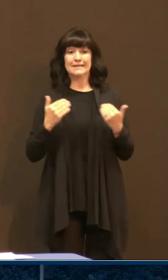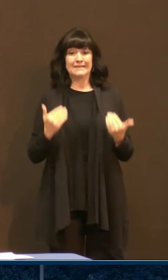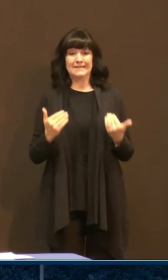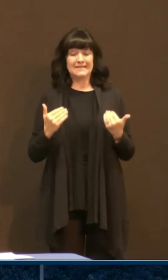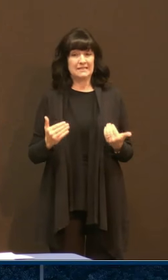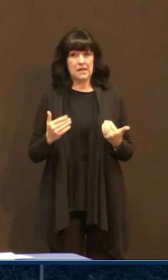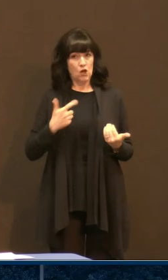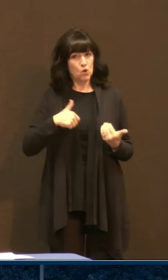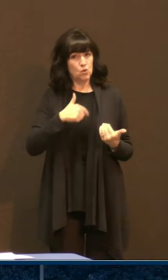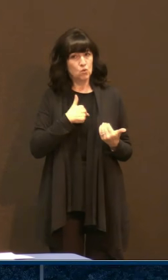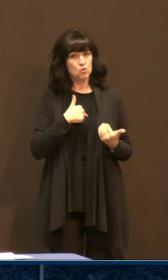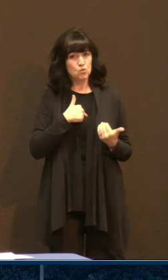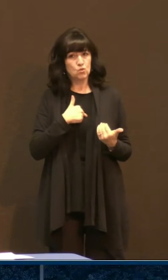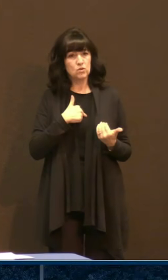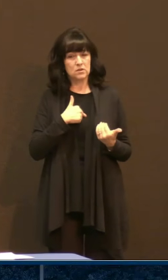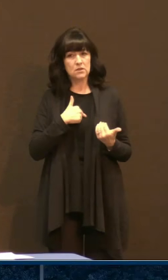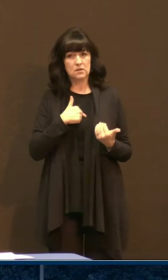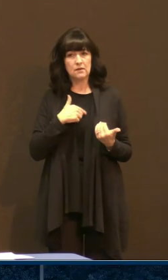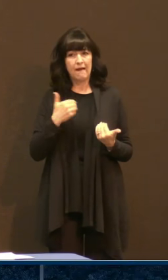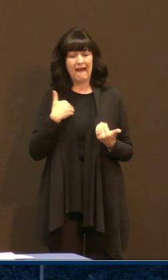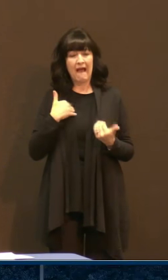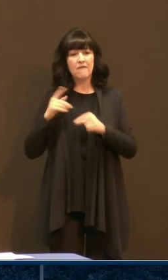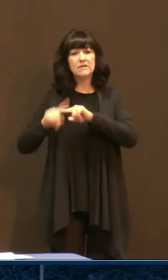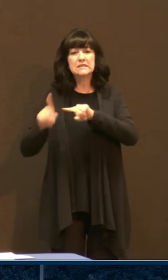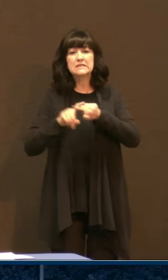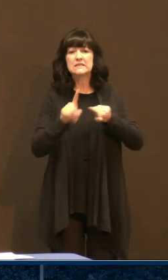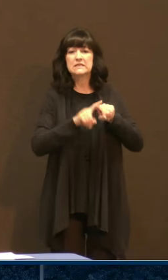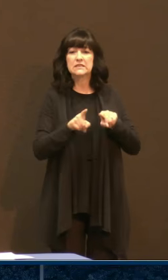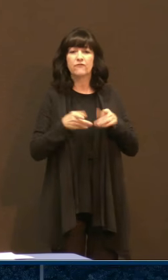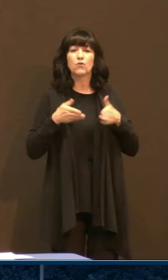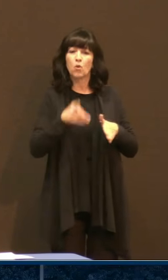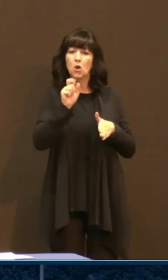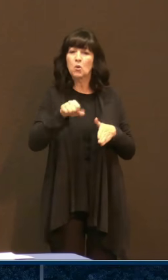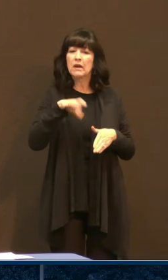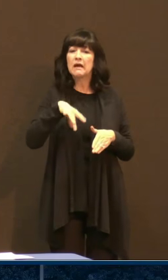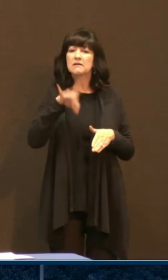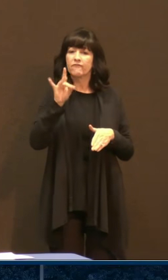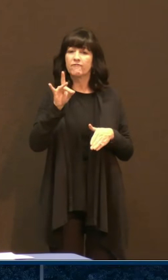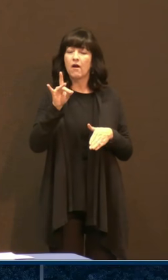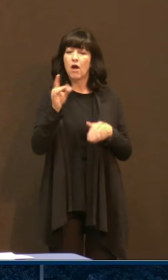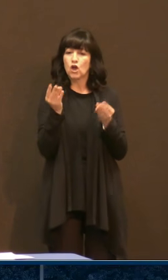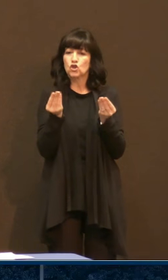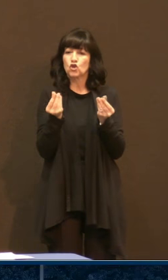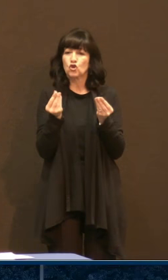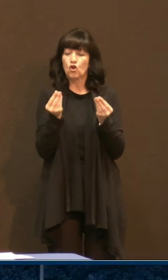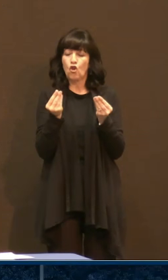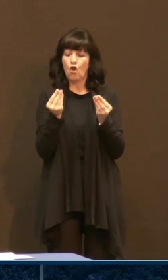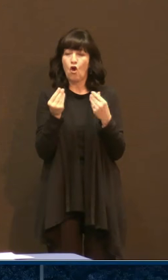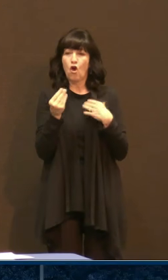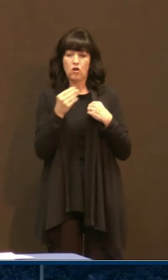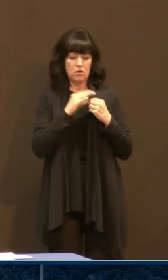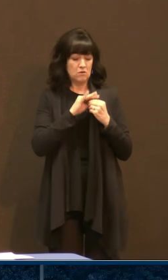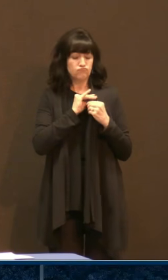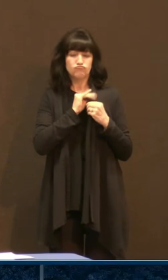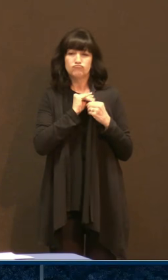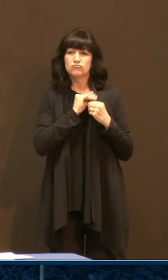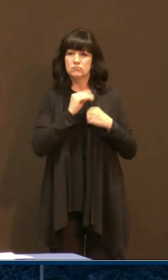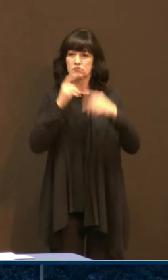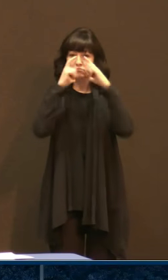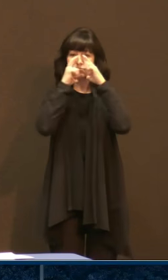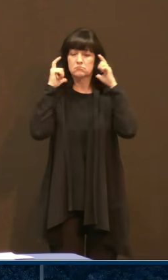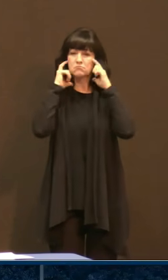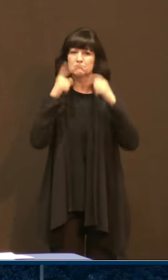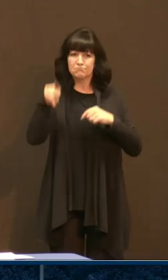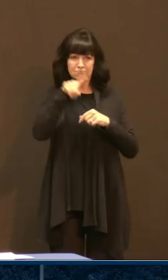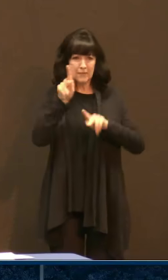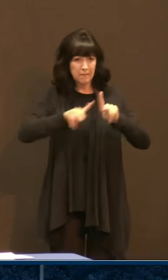point there's about 1,000 or more ways that you can find, buy, make face coverings. Somebody was telling